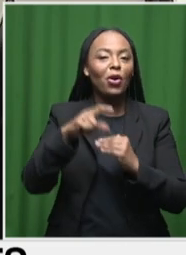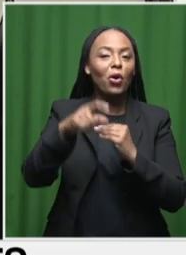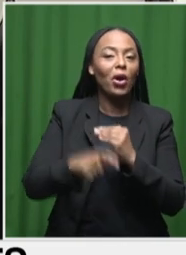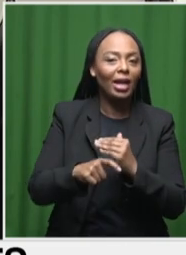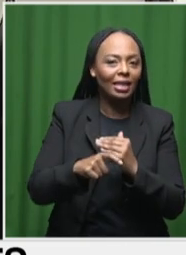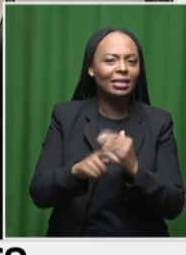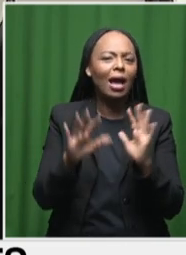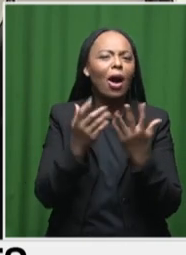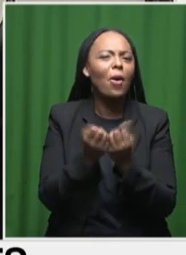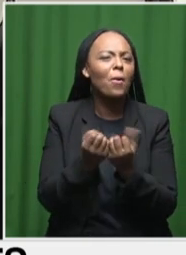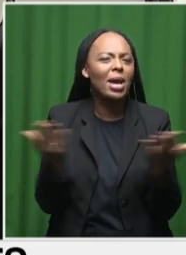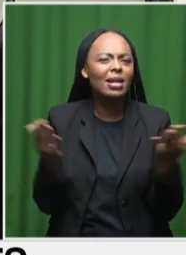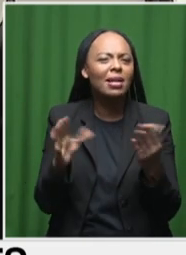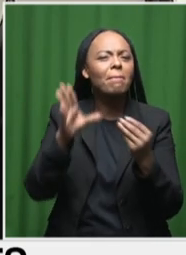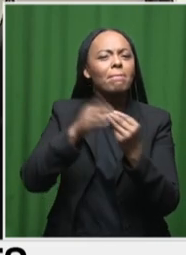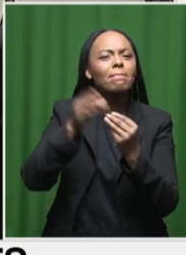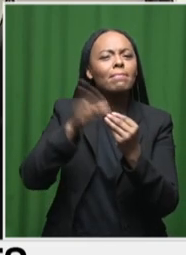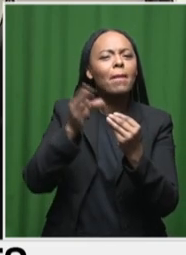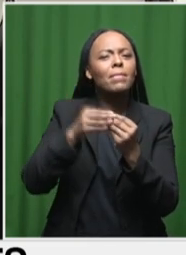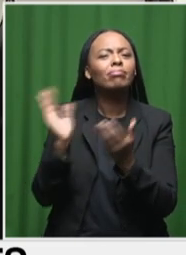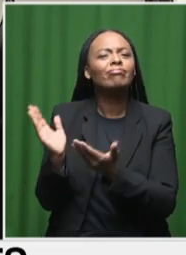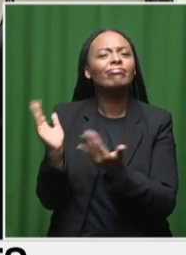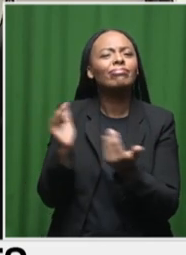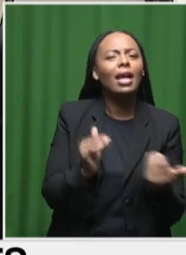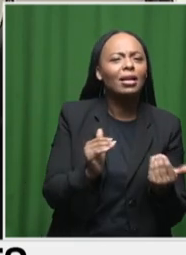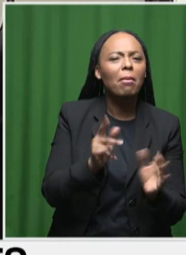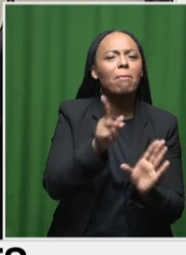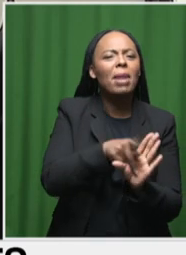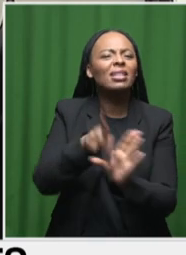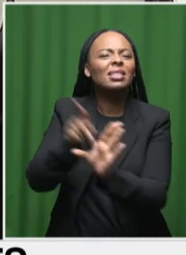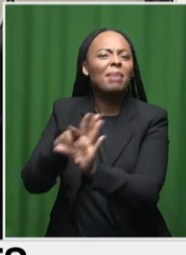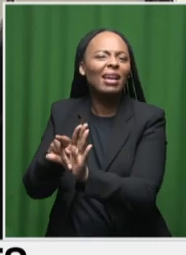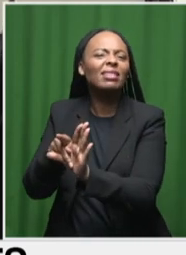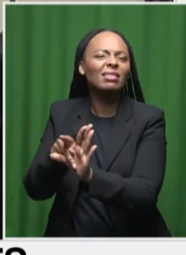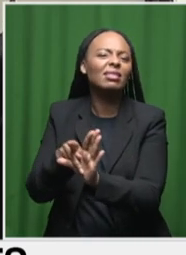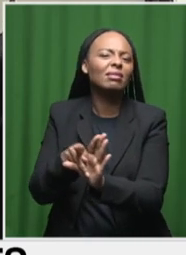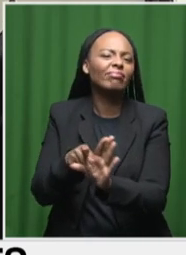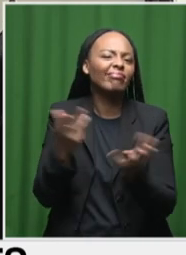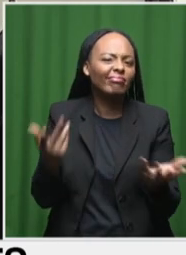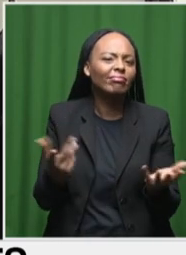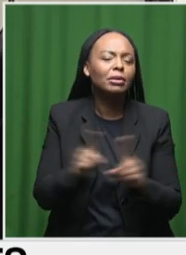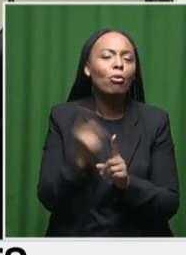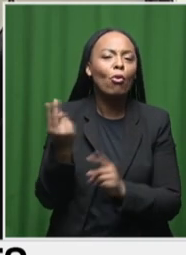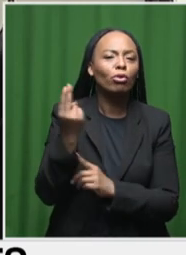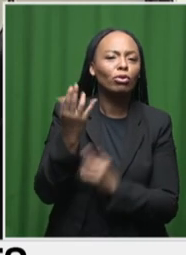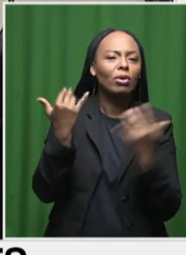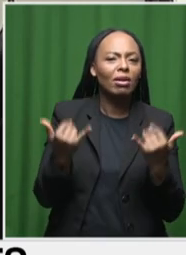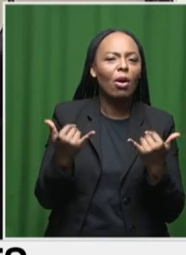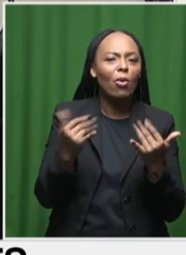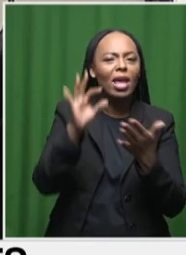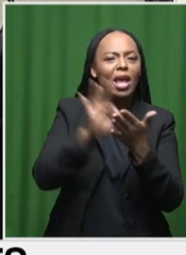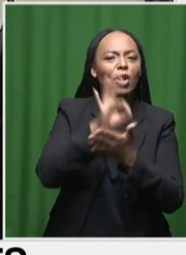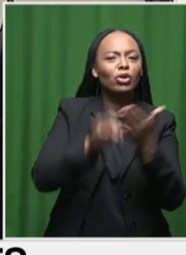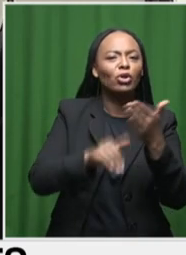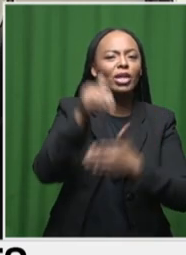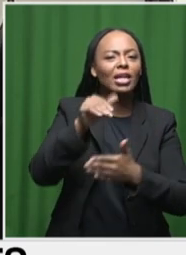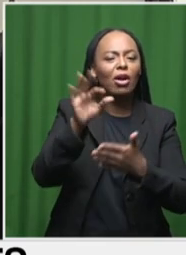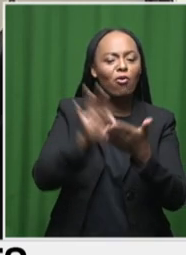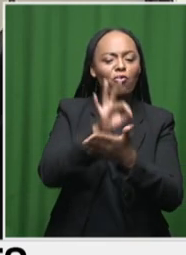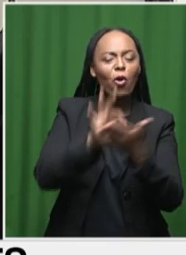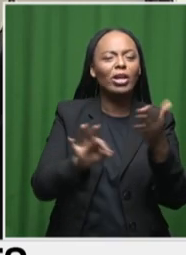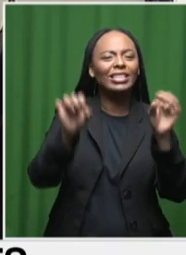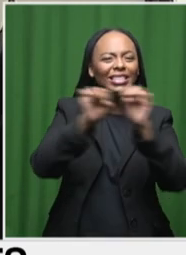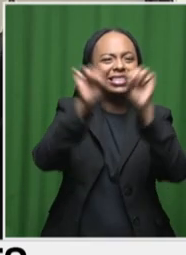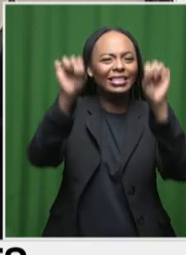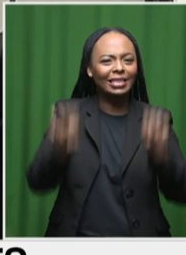how many members are expected to participate exactly? And also the electronic voting system that you will